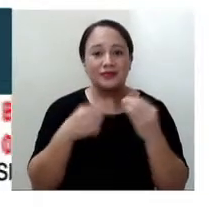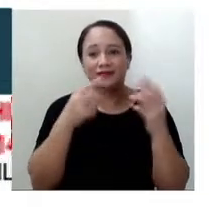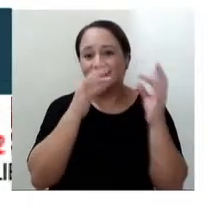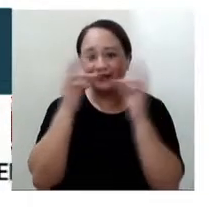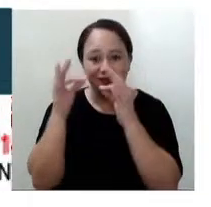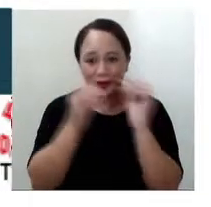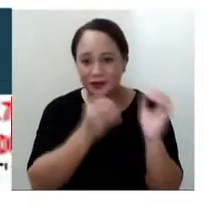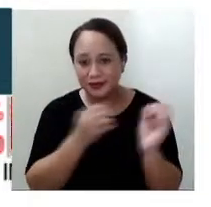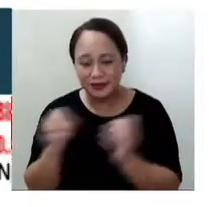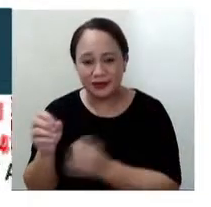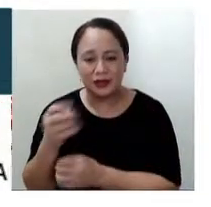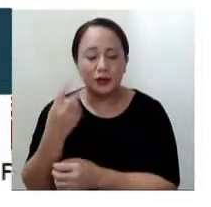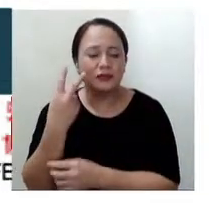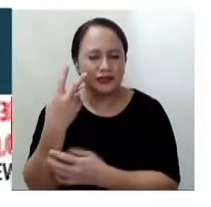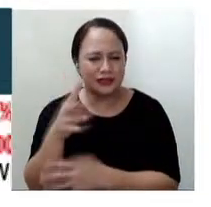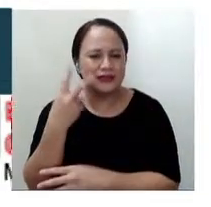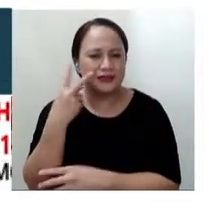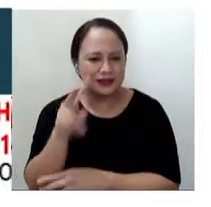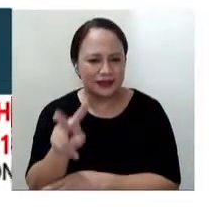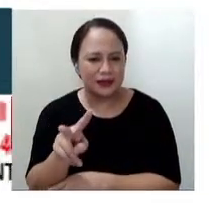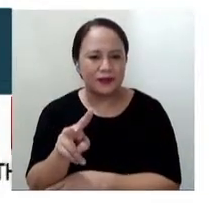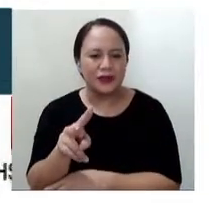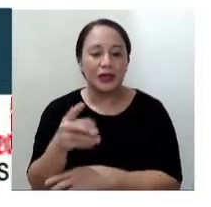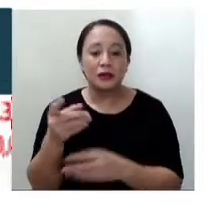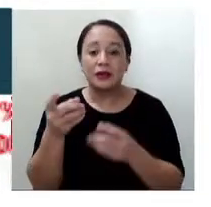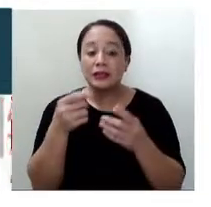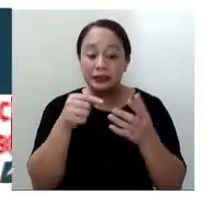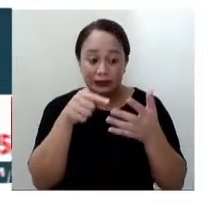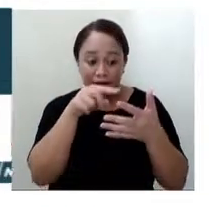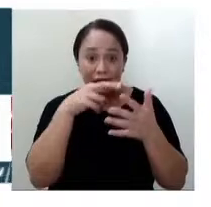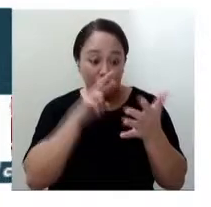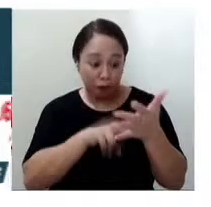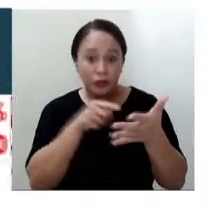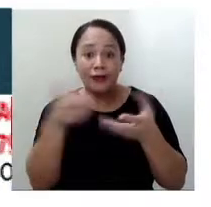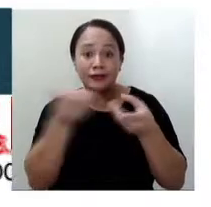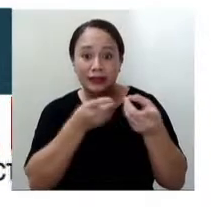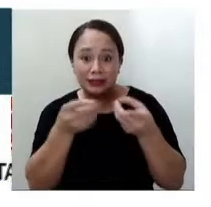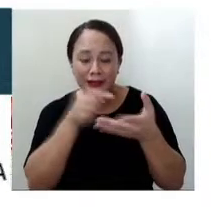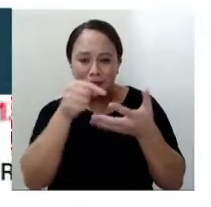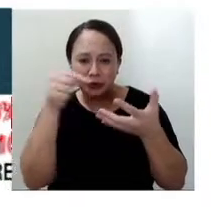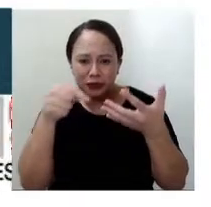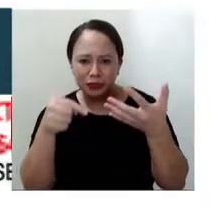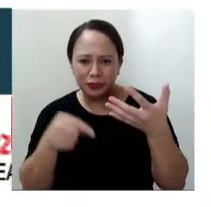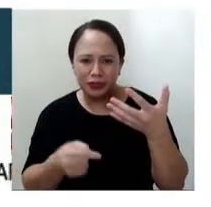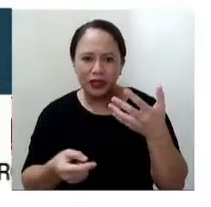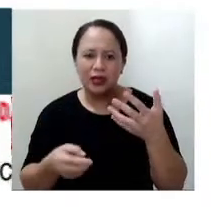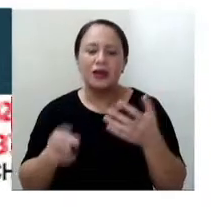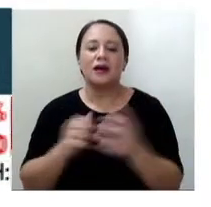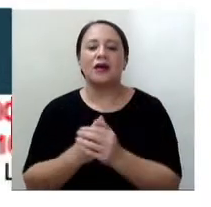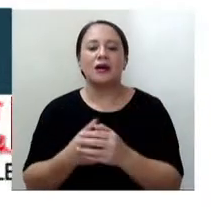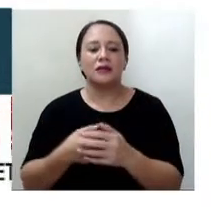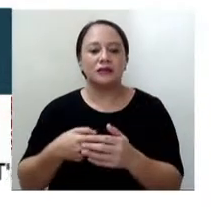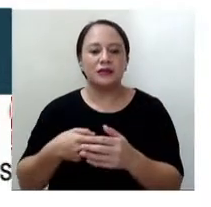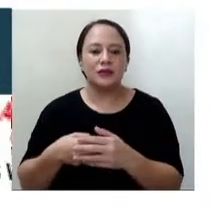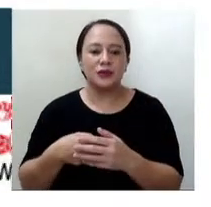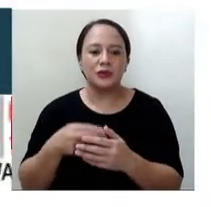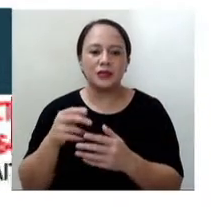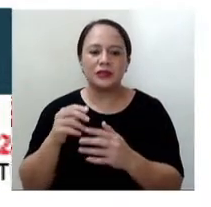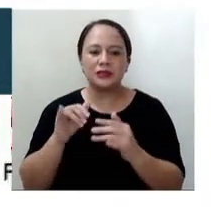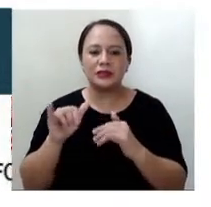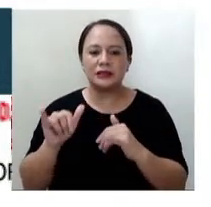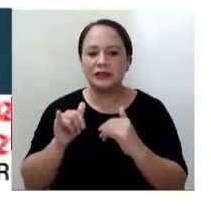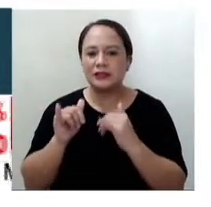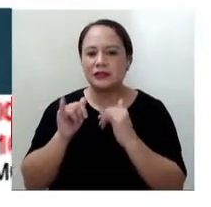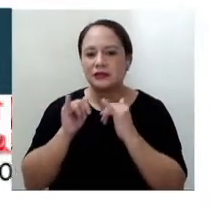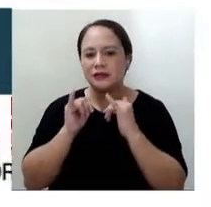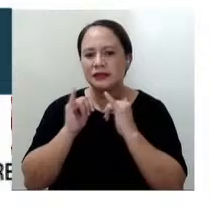what we've seen and has been described in this report is sort of increasing use of similar